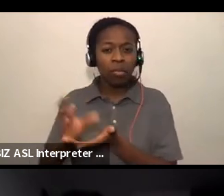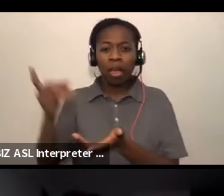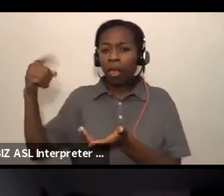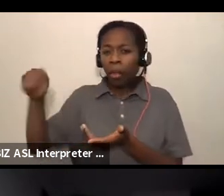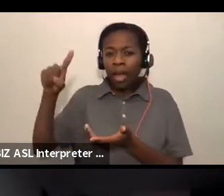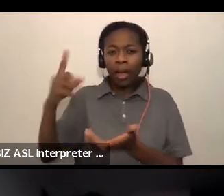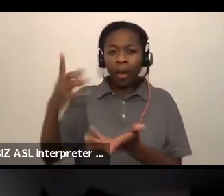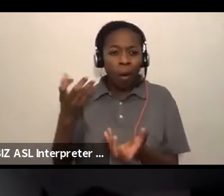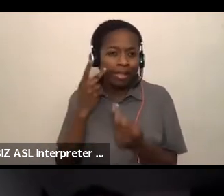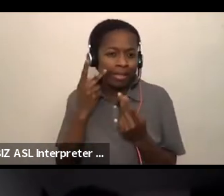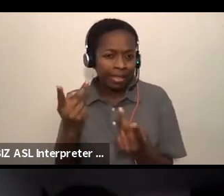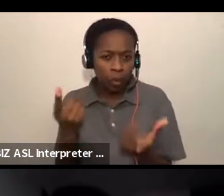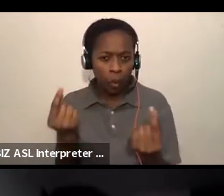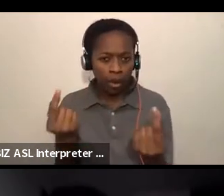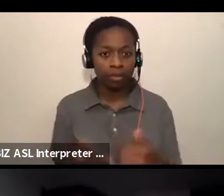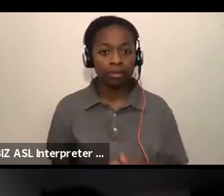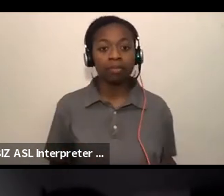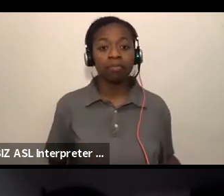So I got a question.